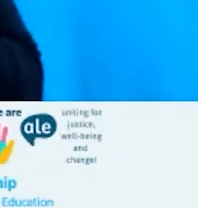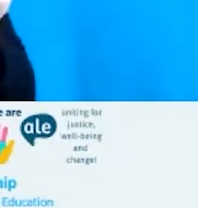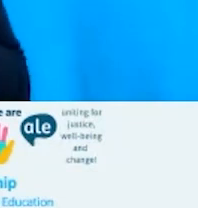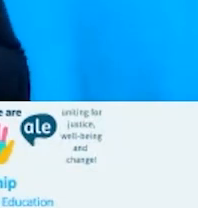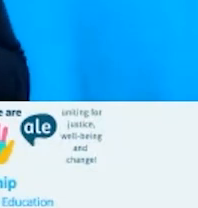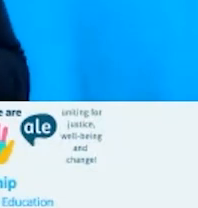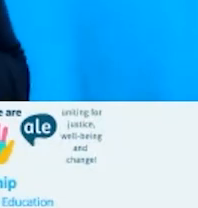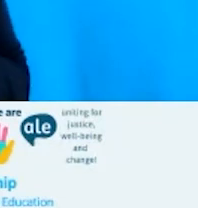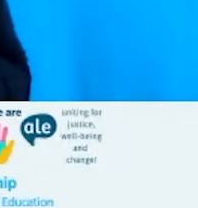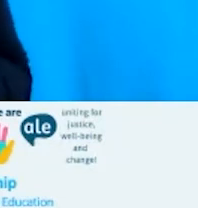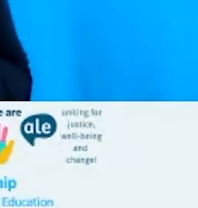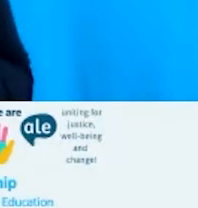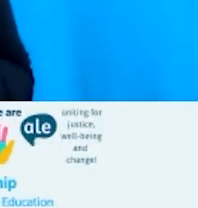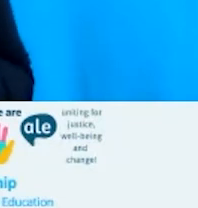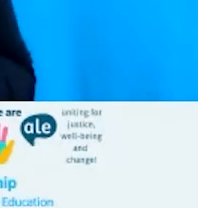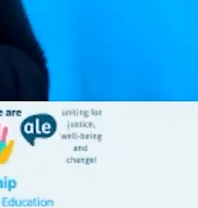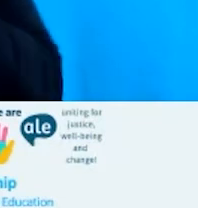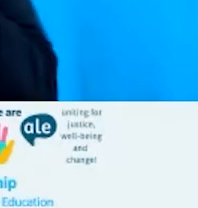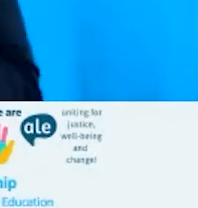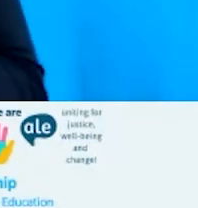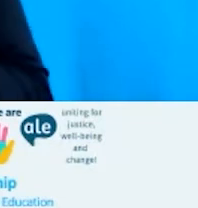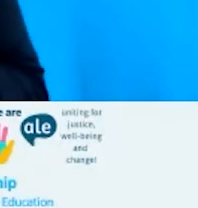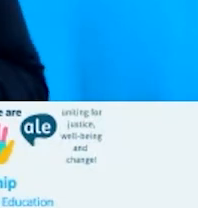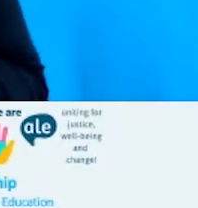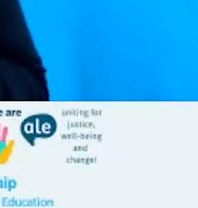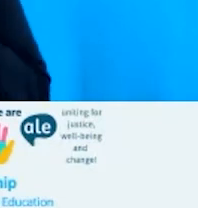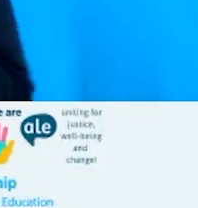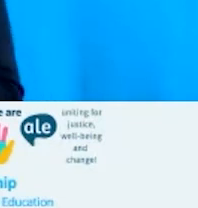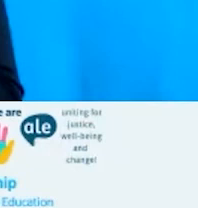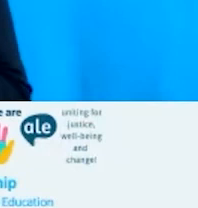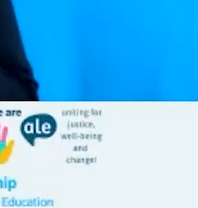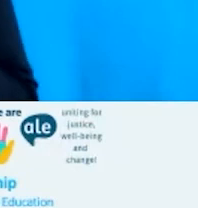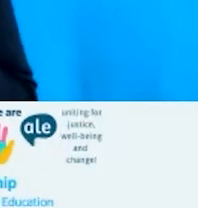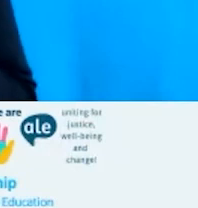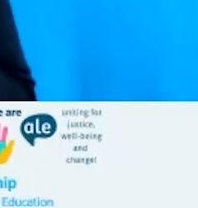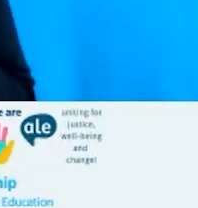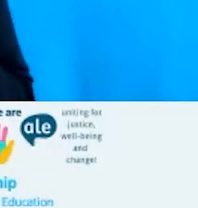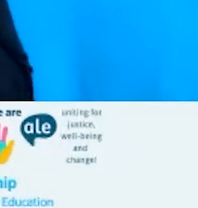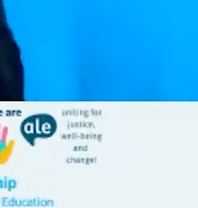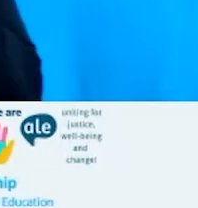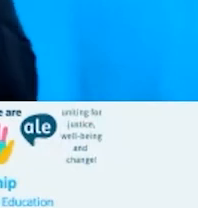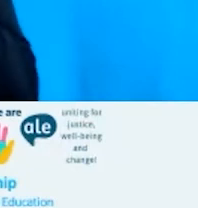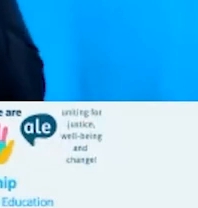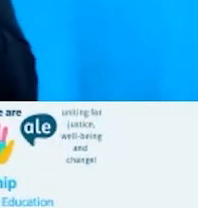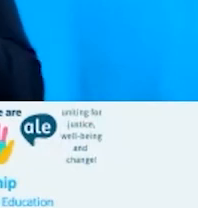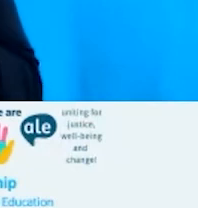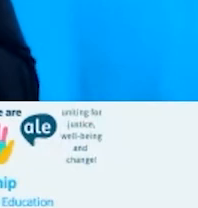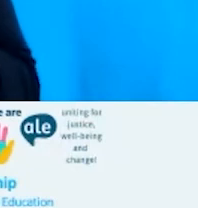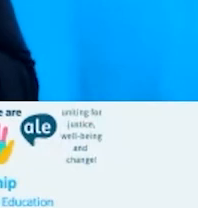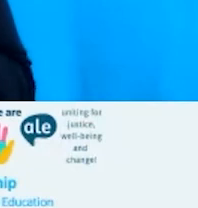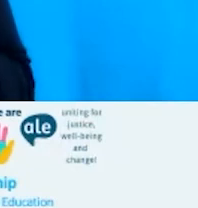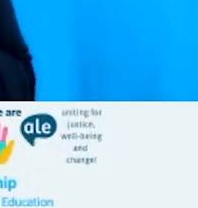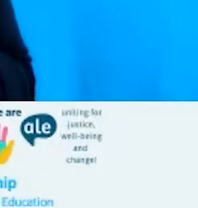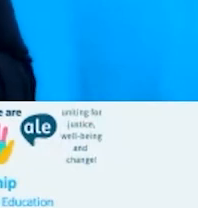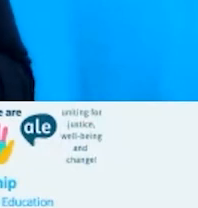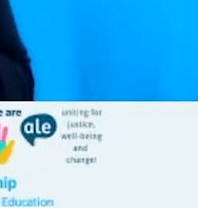destroy the nature, destroy the environment, exploit the people, and so on. So critical citizenship plays a very